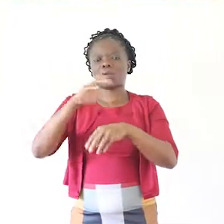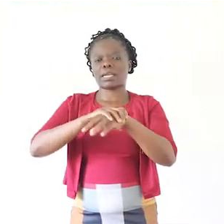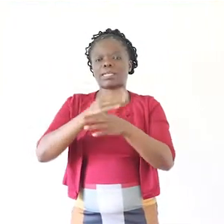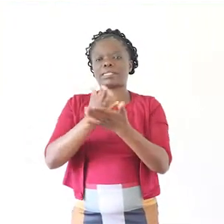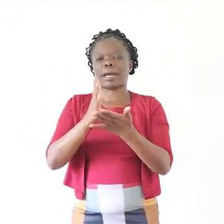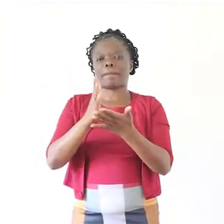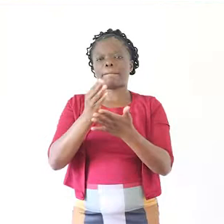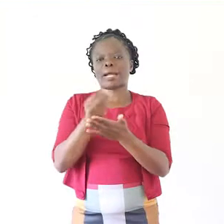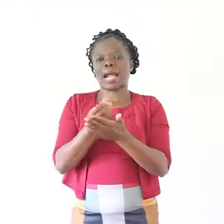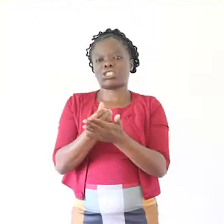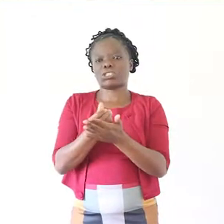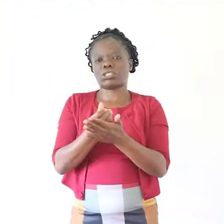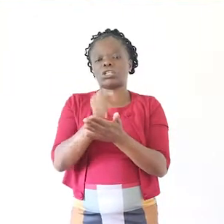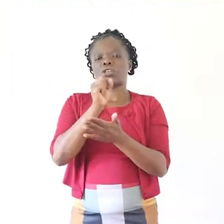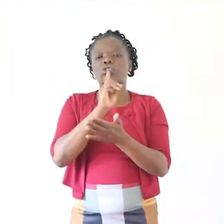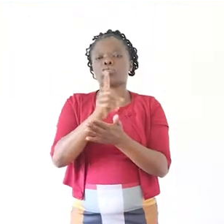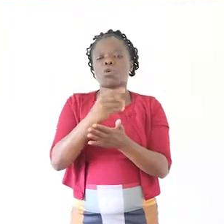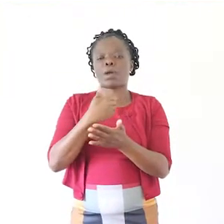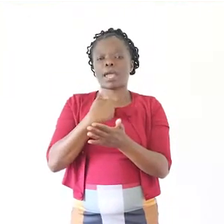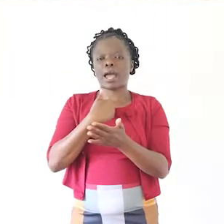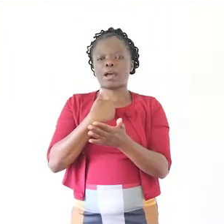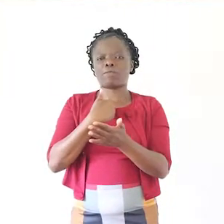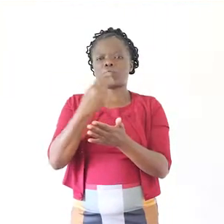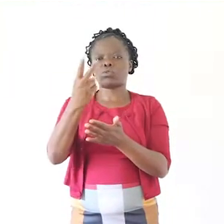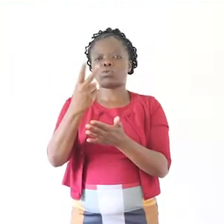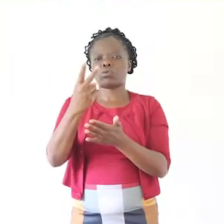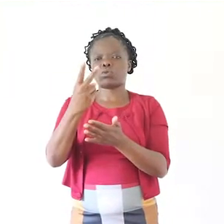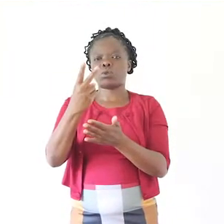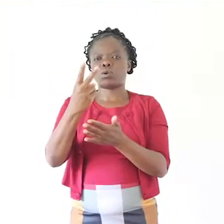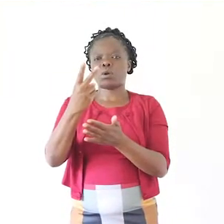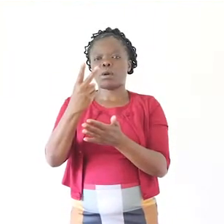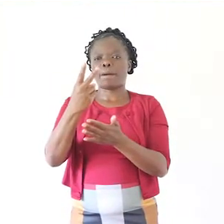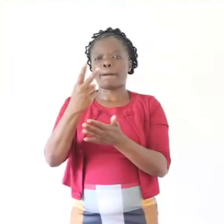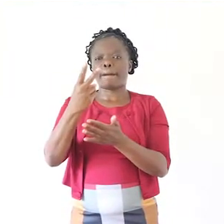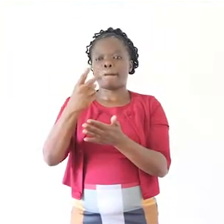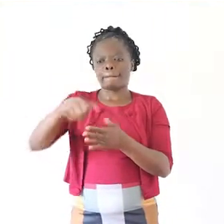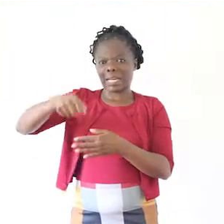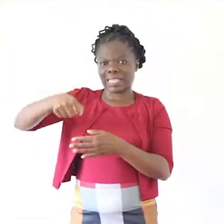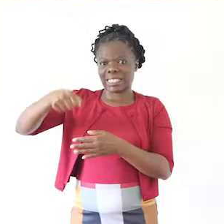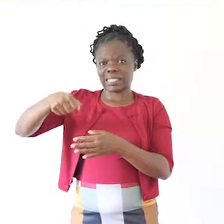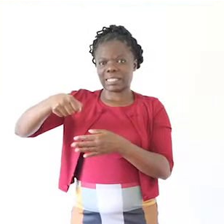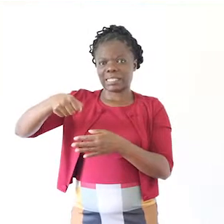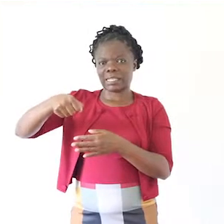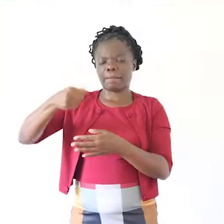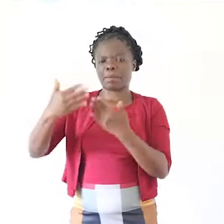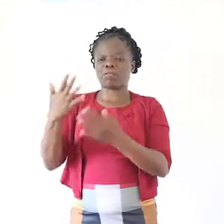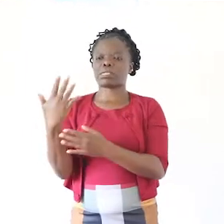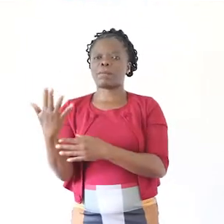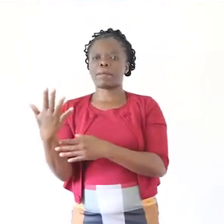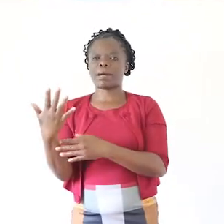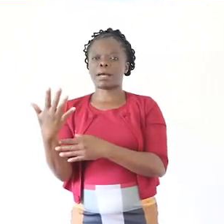get some cash. So we have 2 packages have this that is like